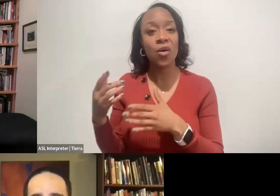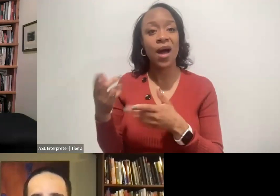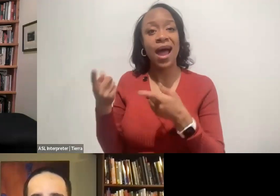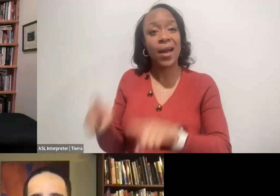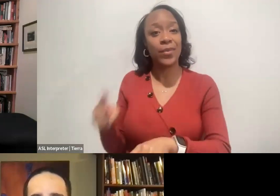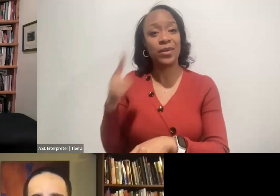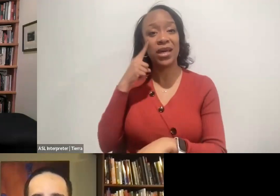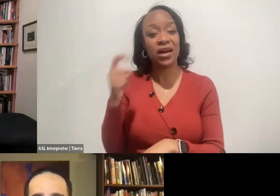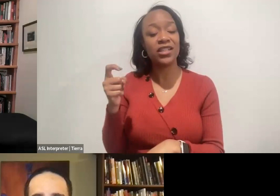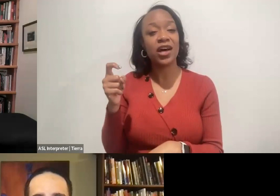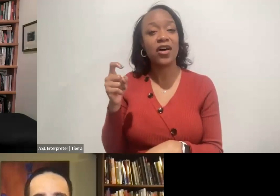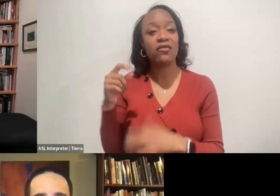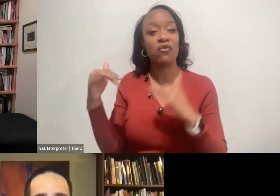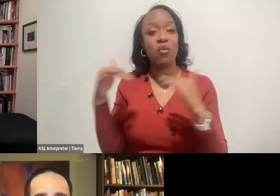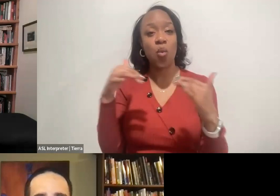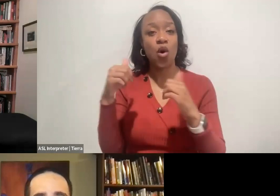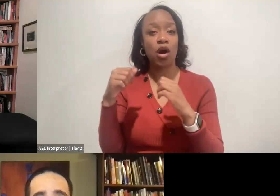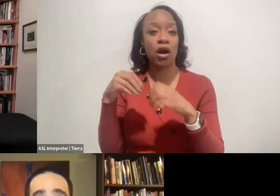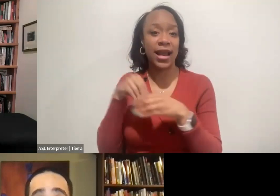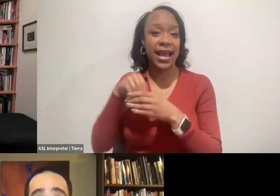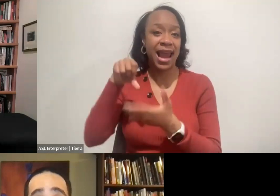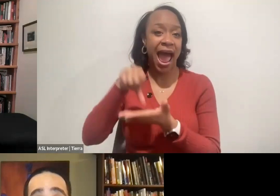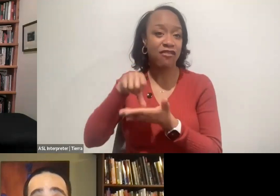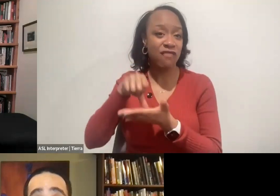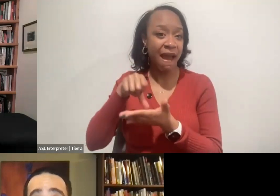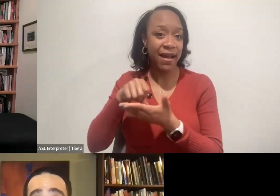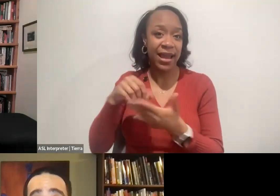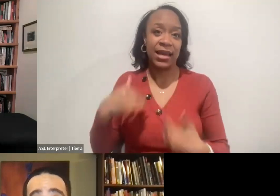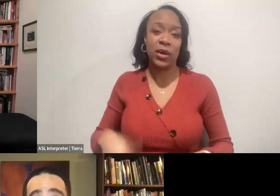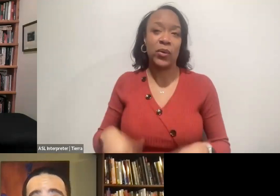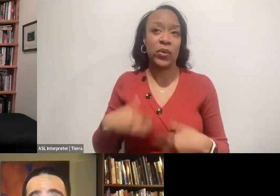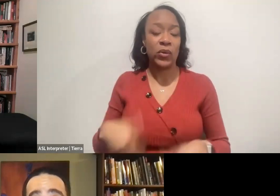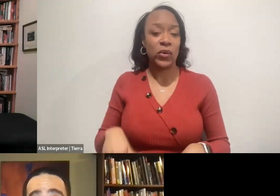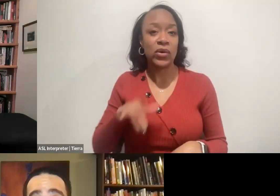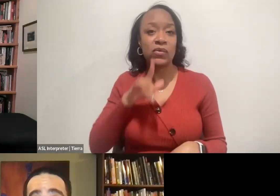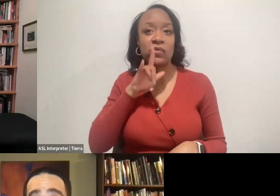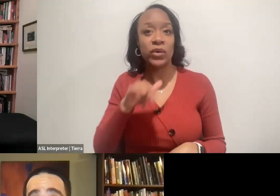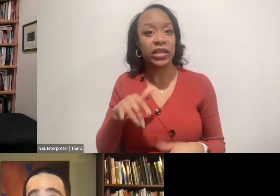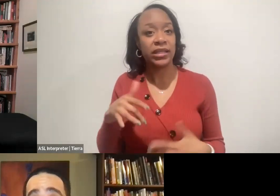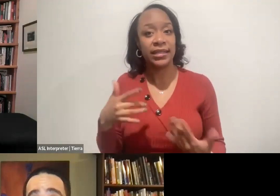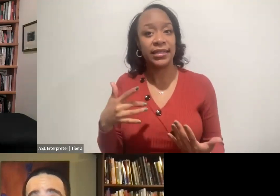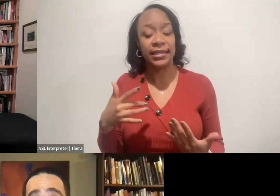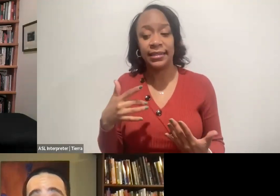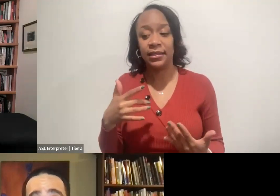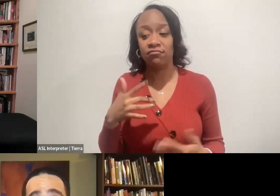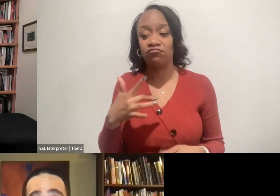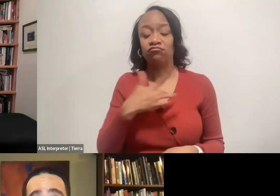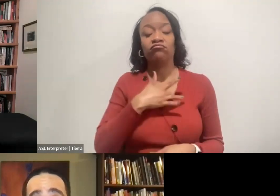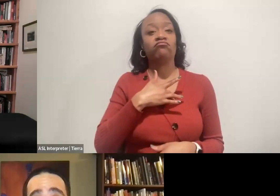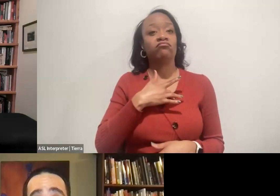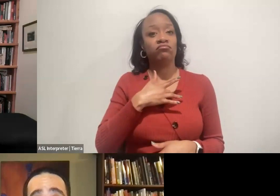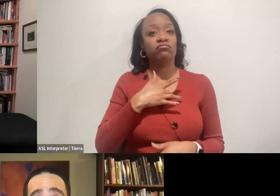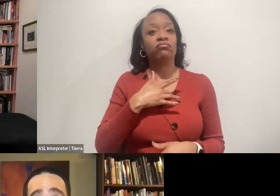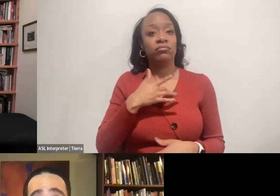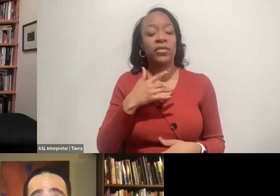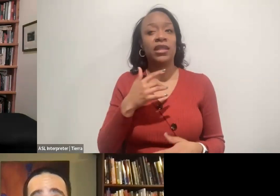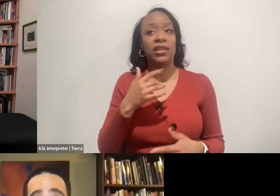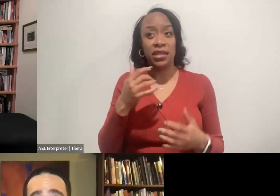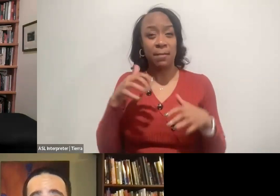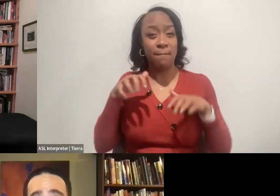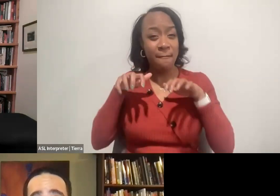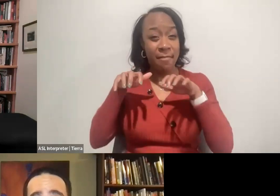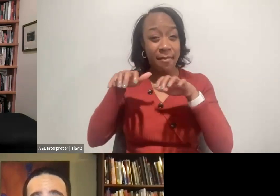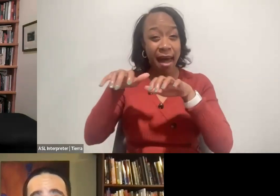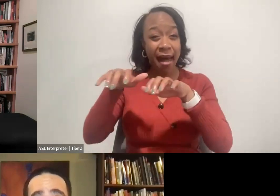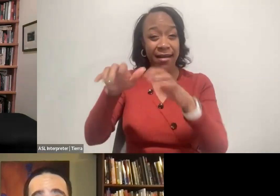Iraq, and it really drove home for me uh, the mass death that was caused by our